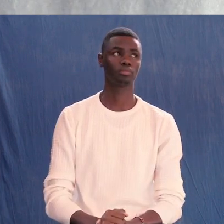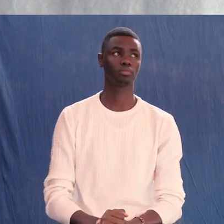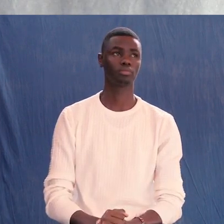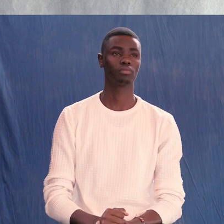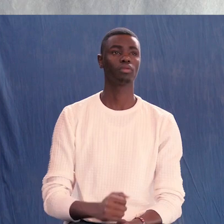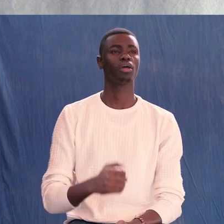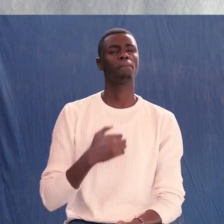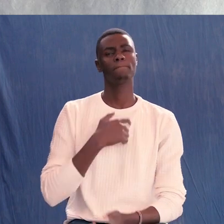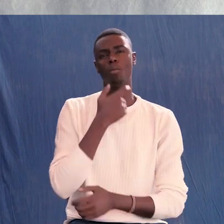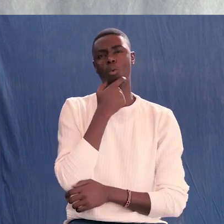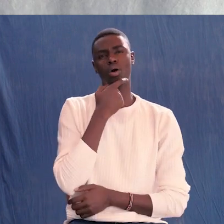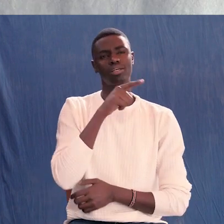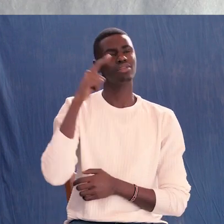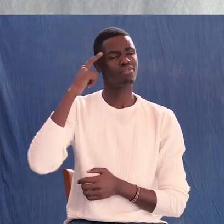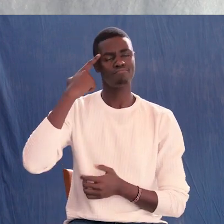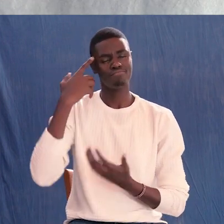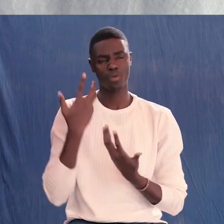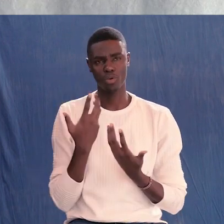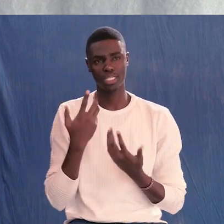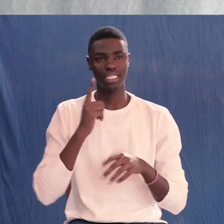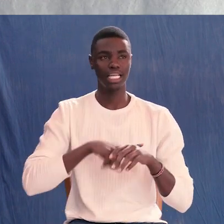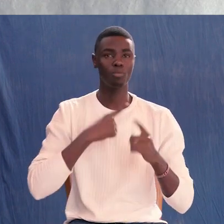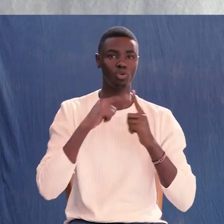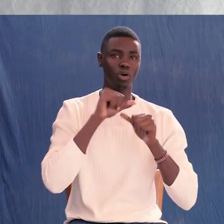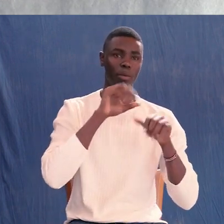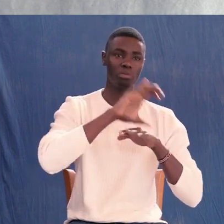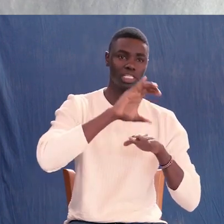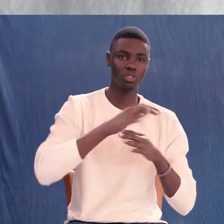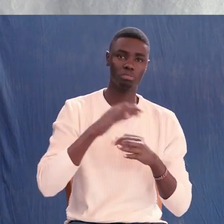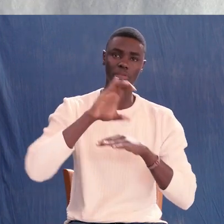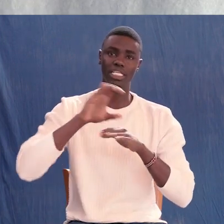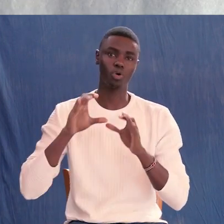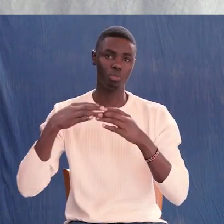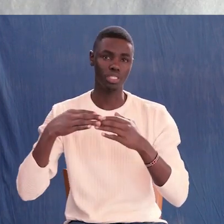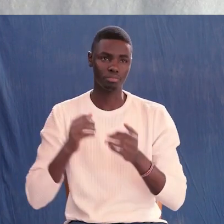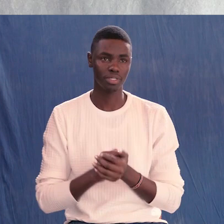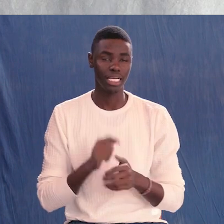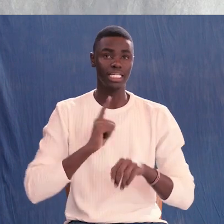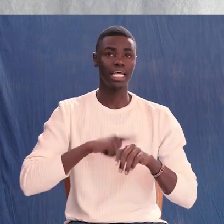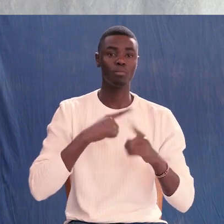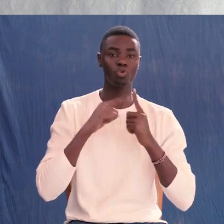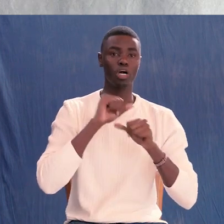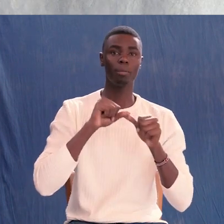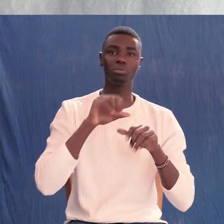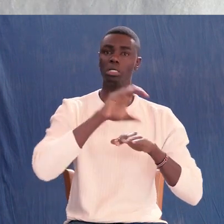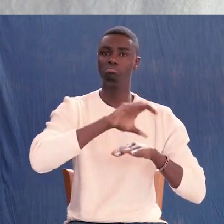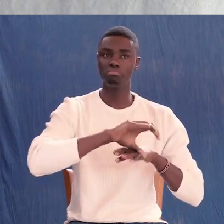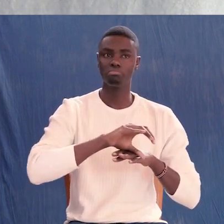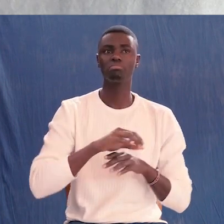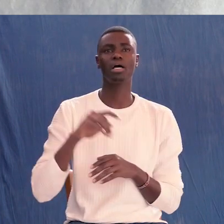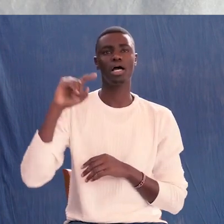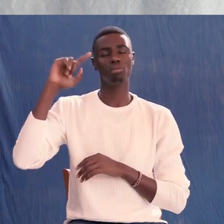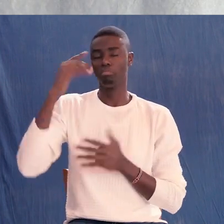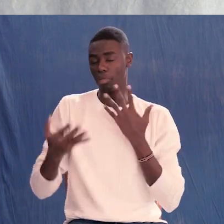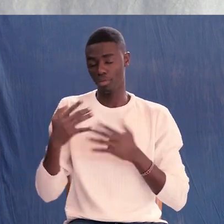I wonder what you think about, what comes to mind when we talk about church or the church community. I know when you talk about church, you might think of a